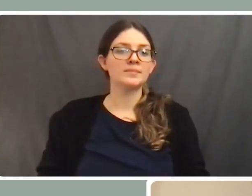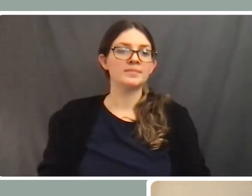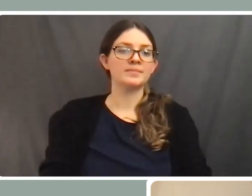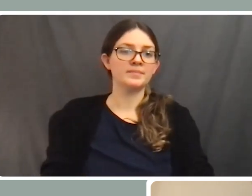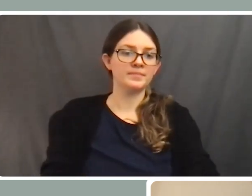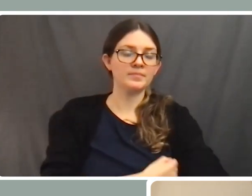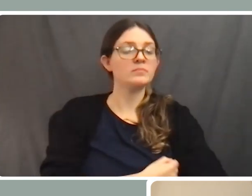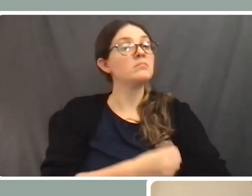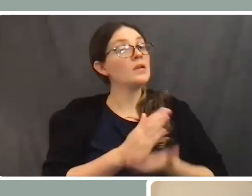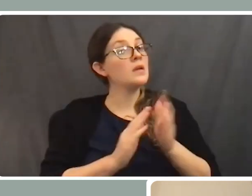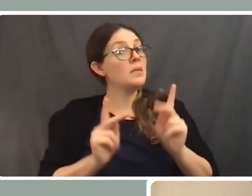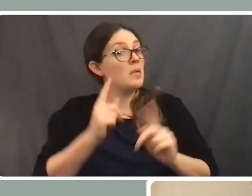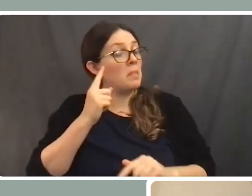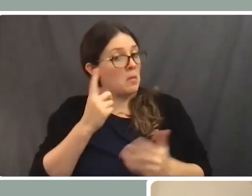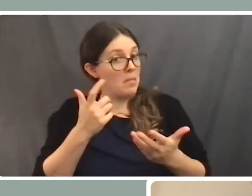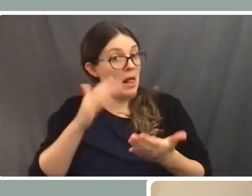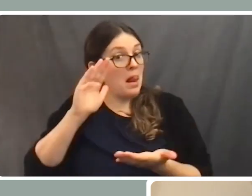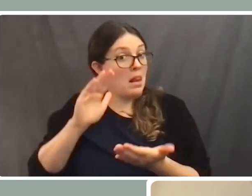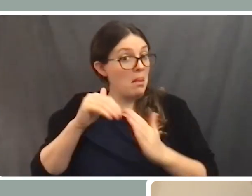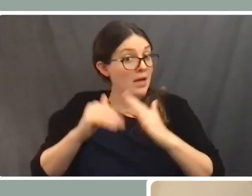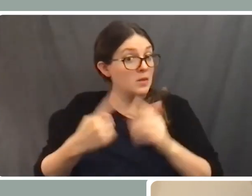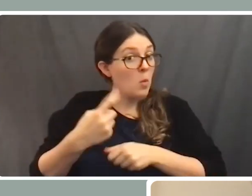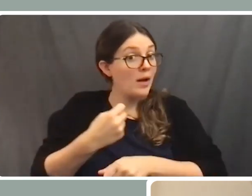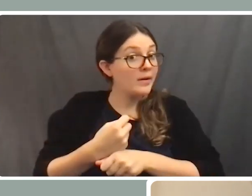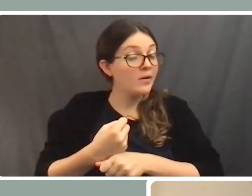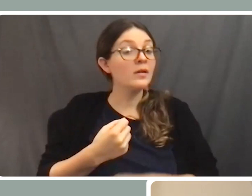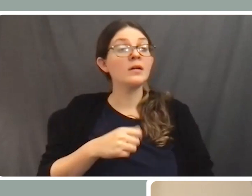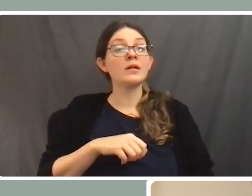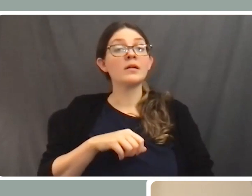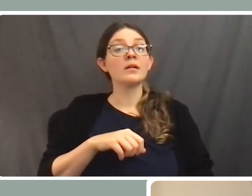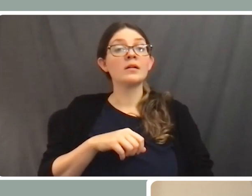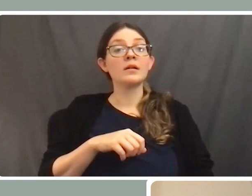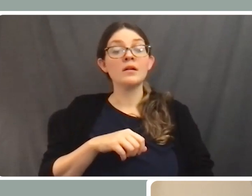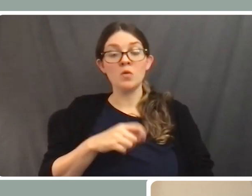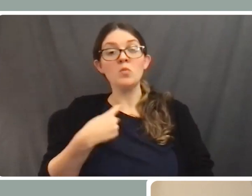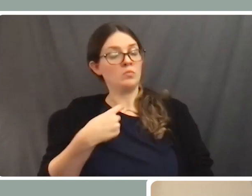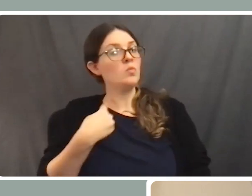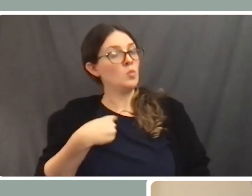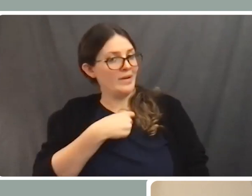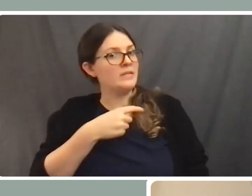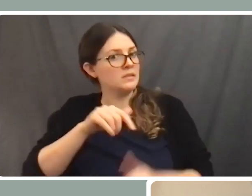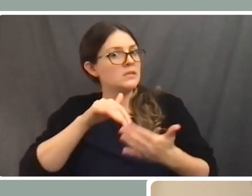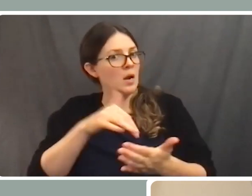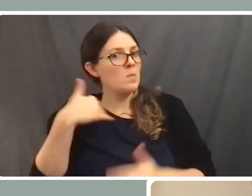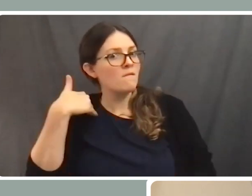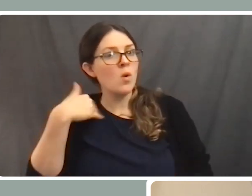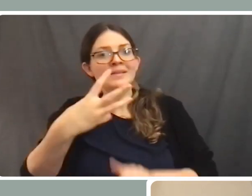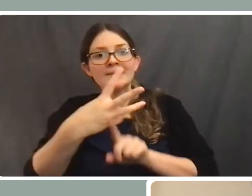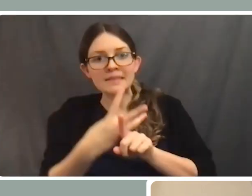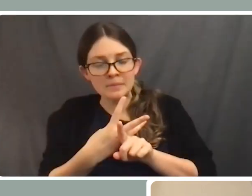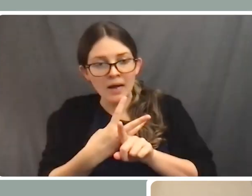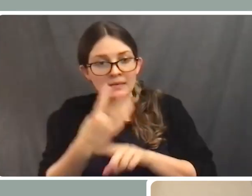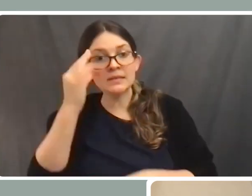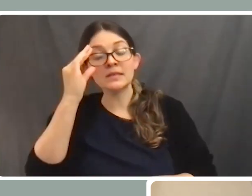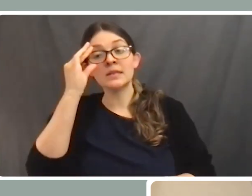go shorter than a year? And 6 months is the standard duration that has been studied. And 6 months has